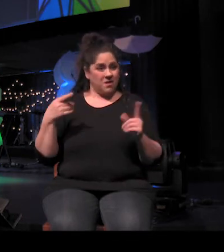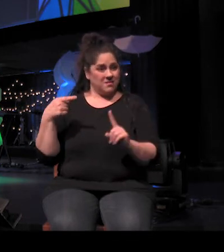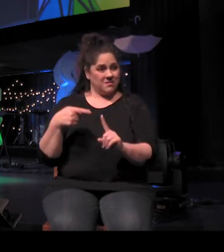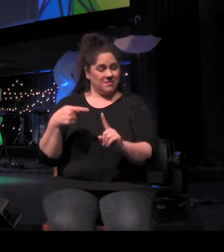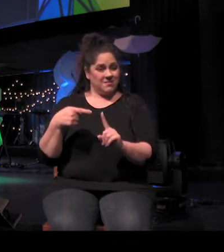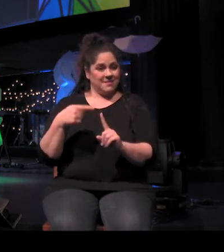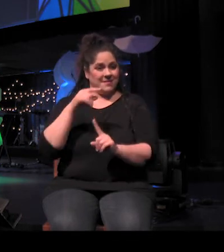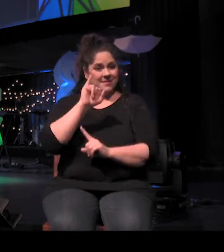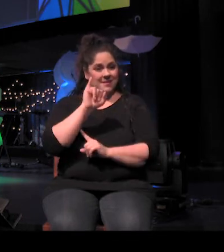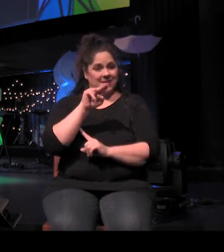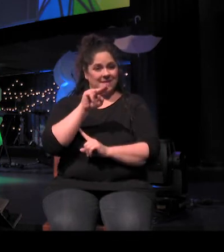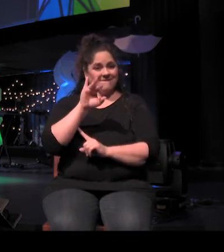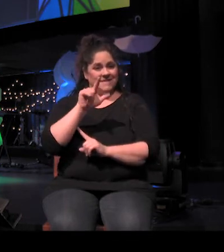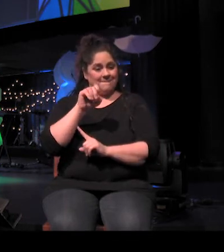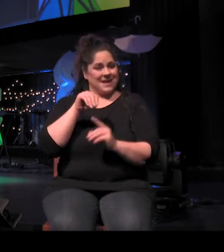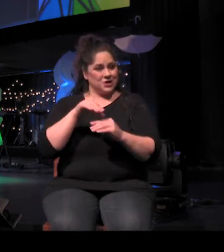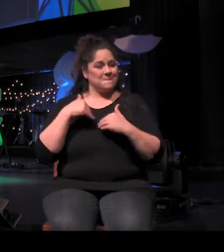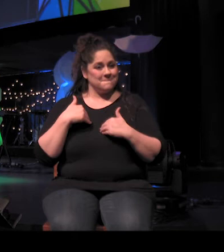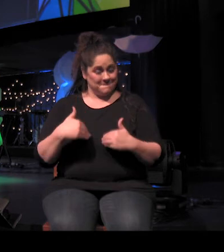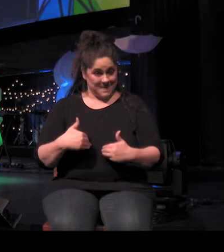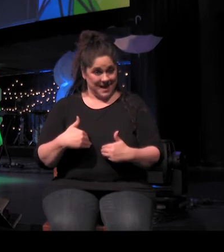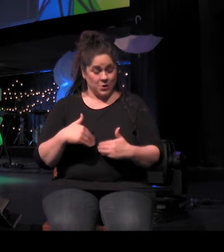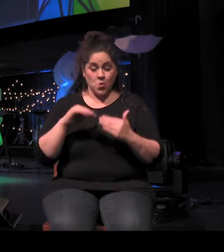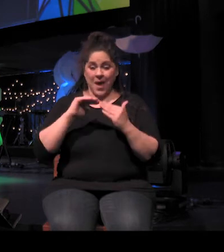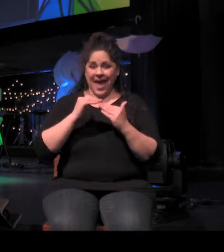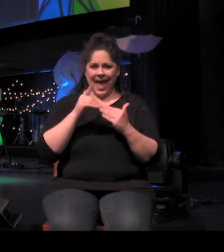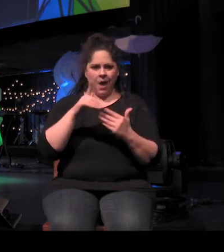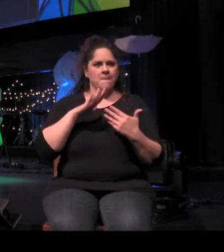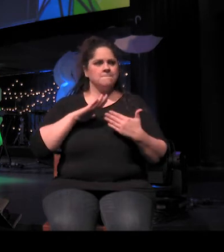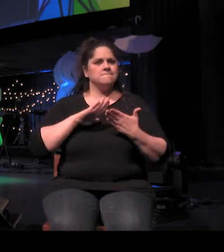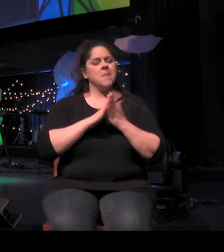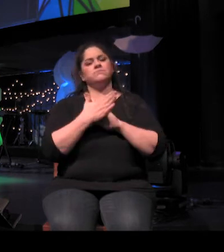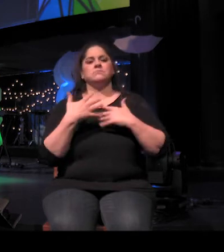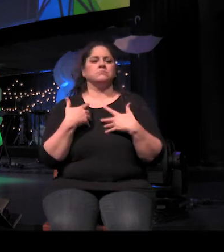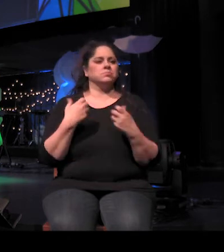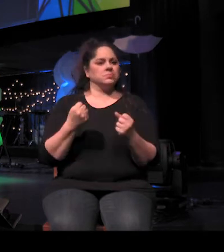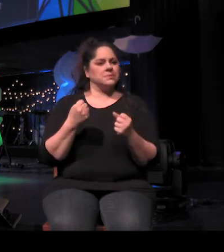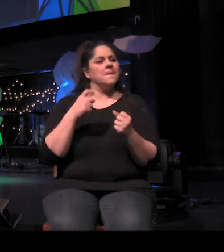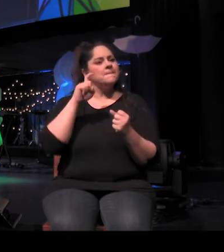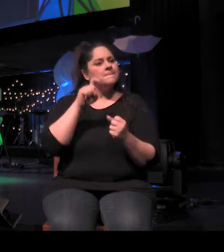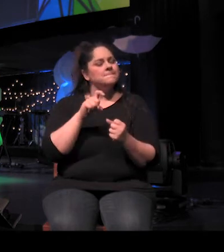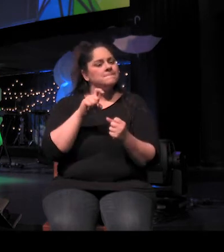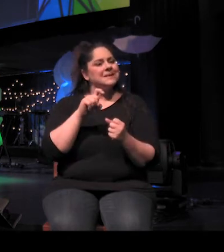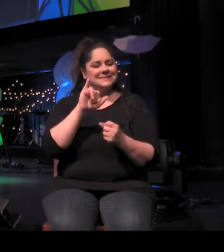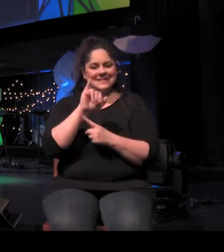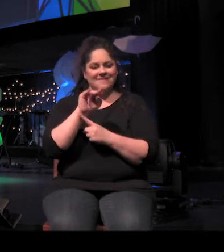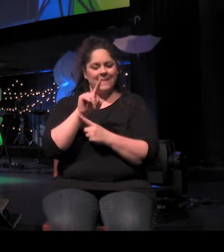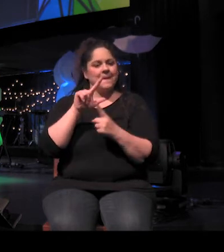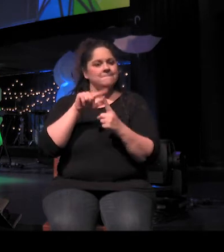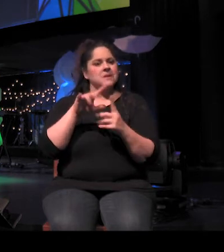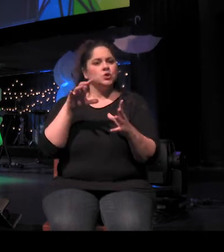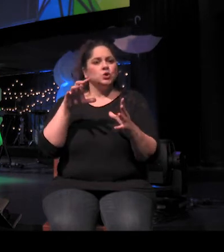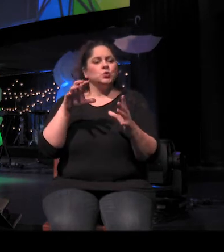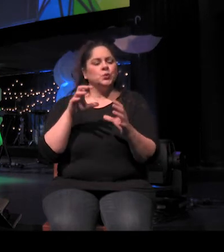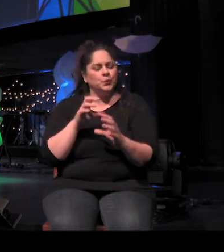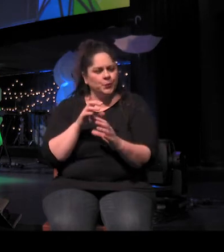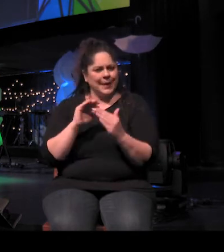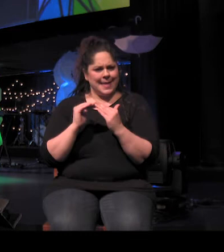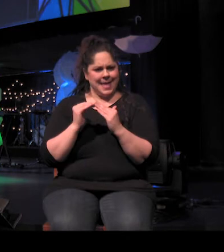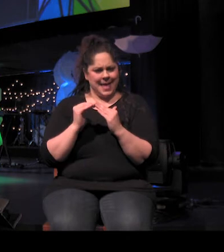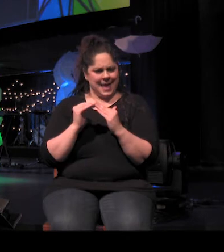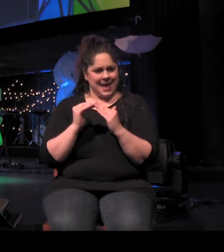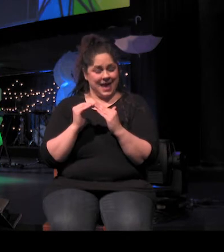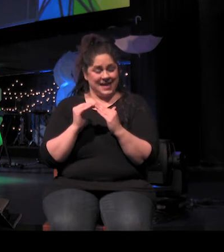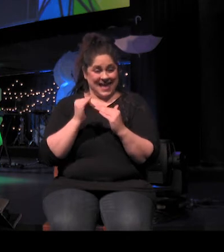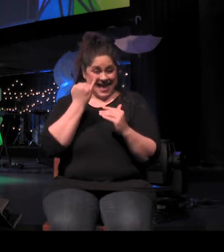in your body. So the way to get healthy is to reduce that inflammation. Think about how pride puffs us up. Well, if